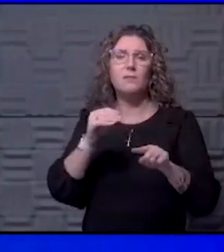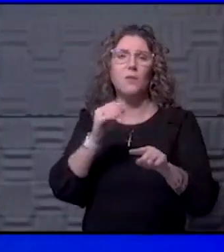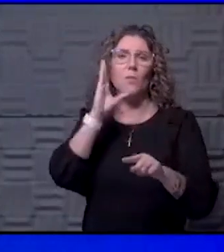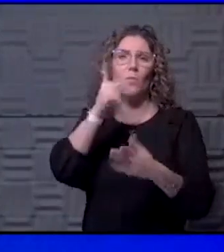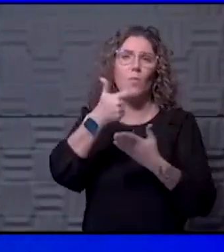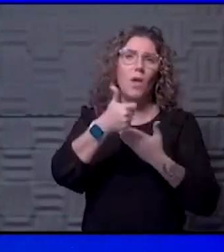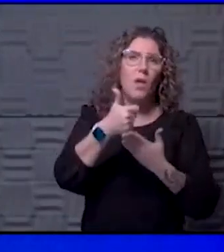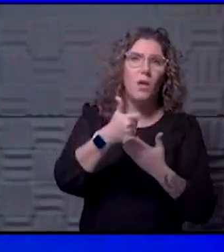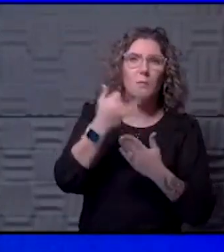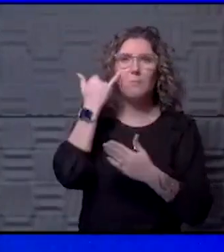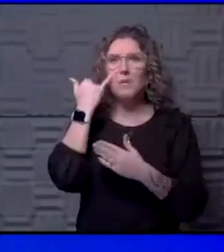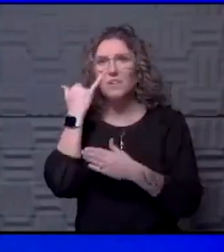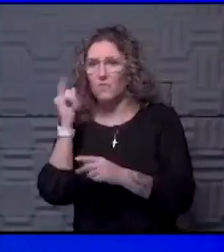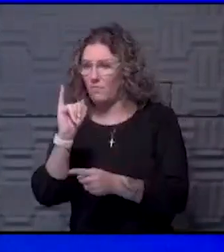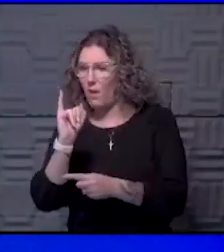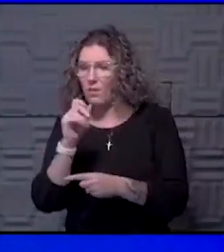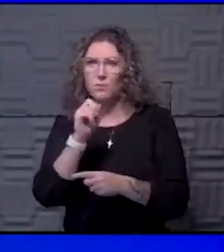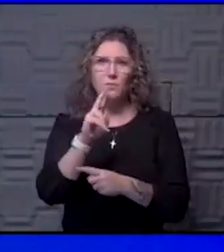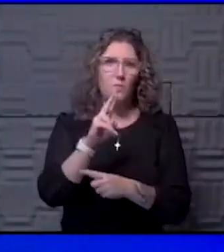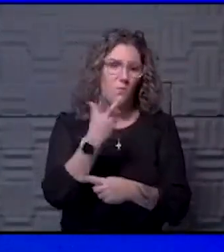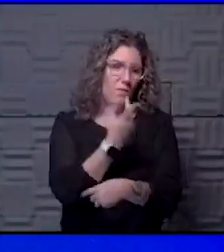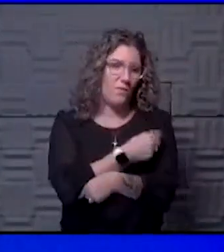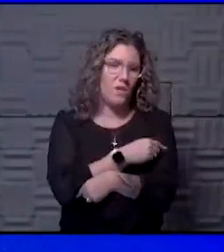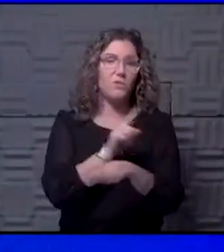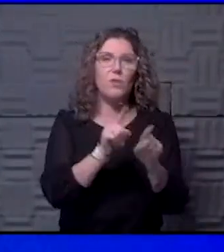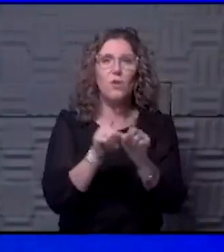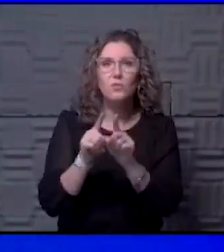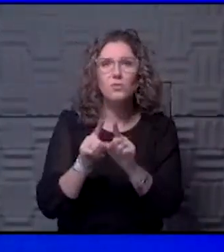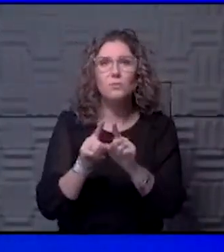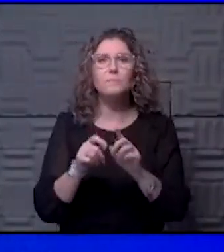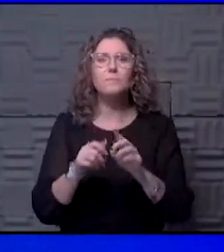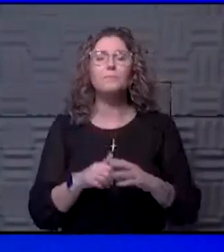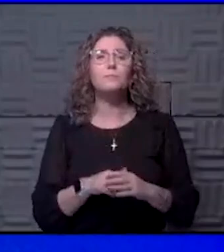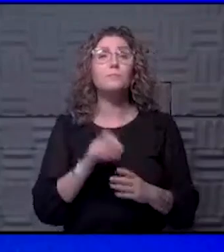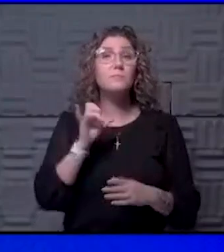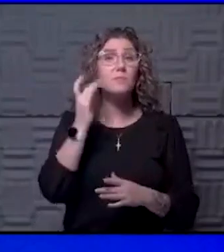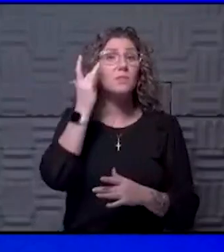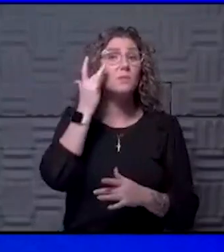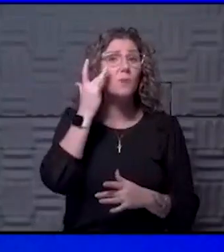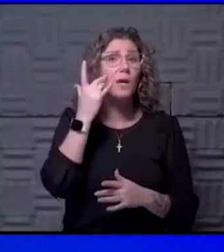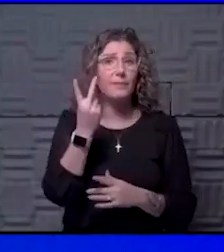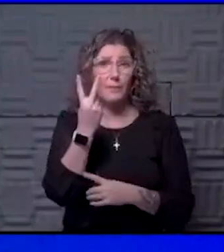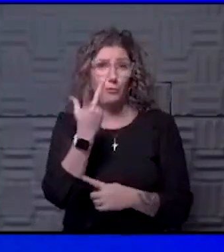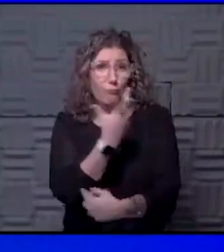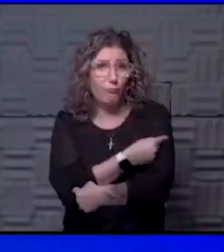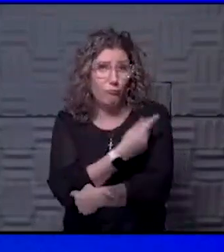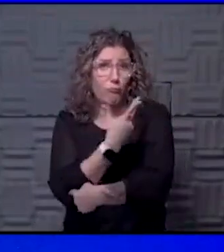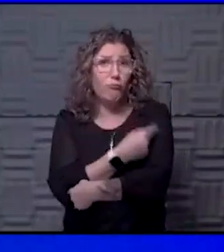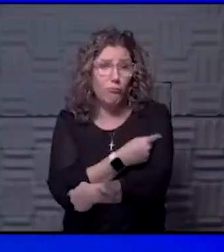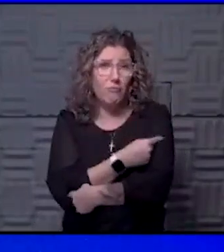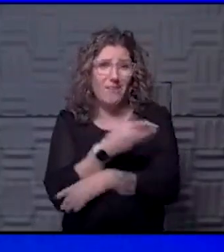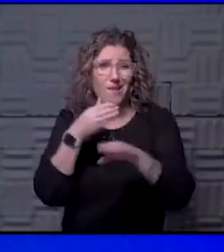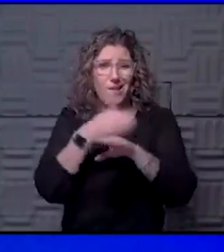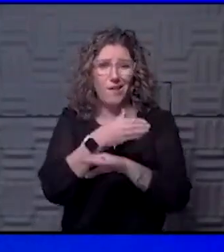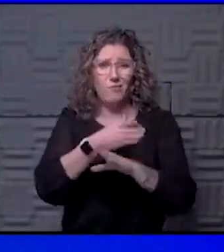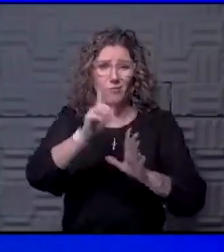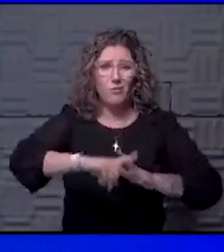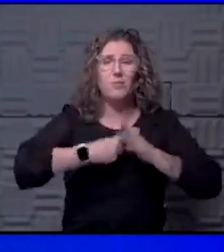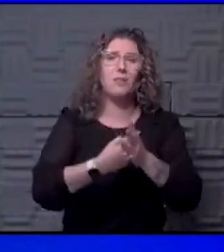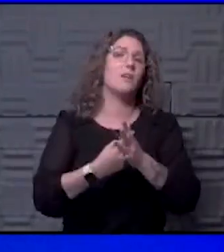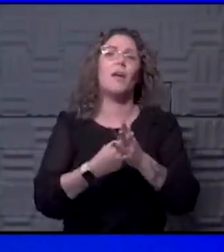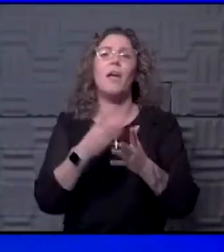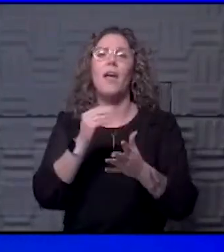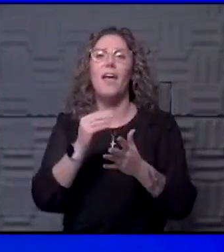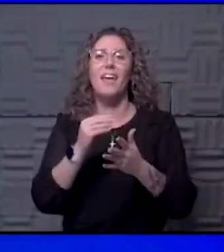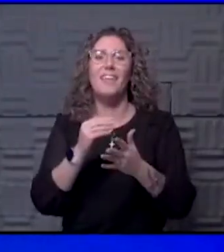with whether you got infected or with the vaccination as well. And that is why maybe that 2 doses helps after that initial vaccine, that